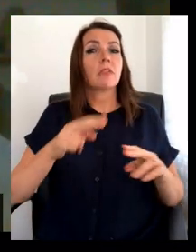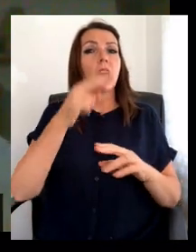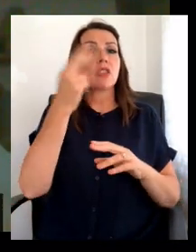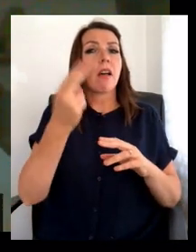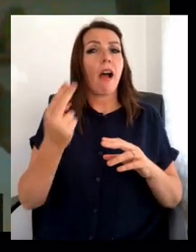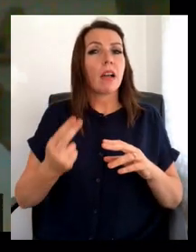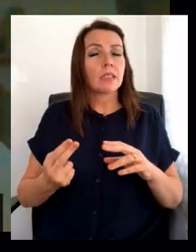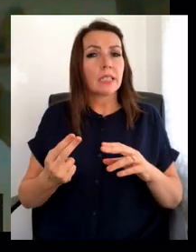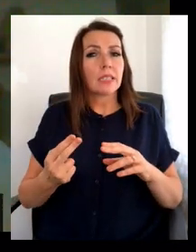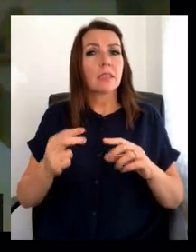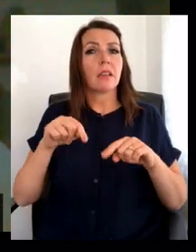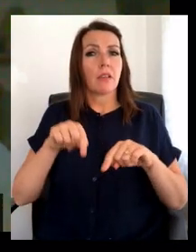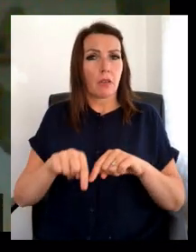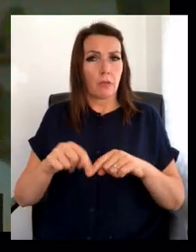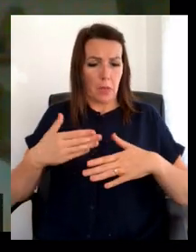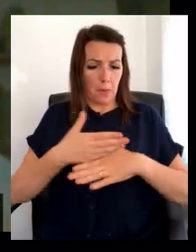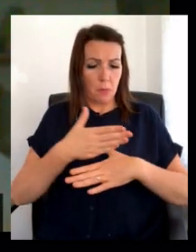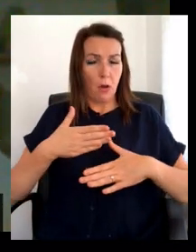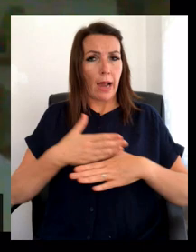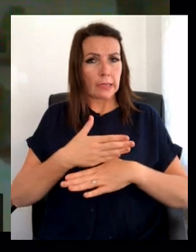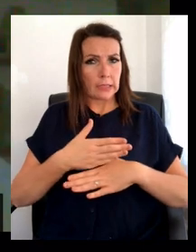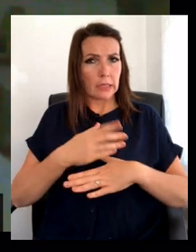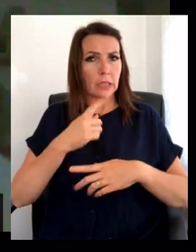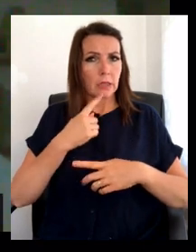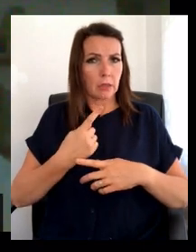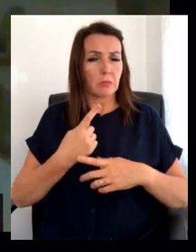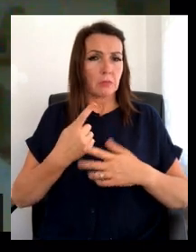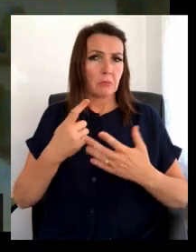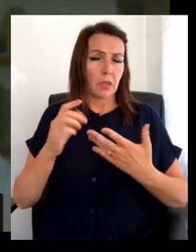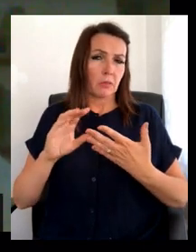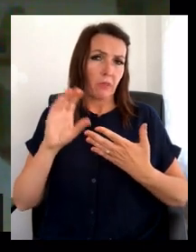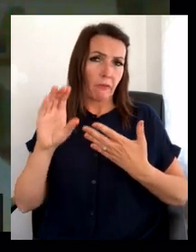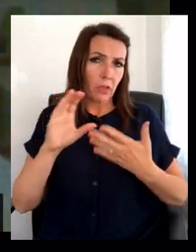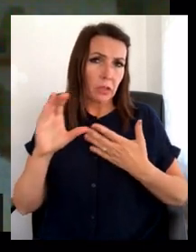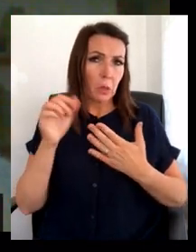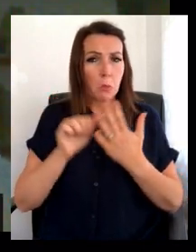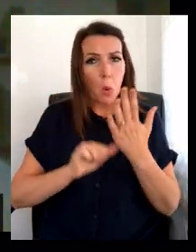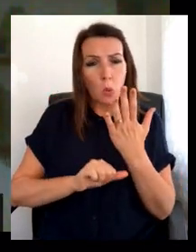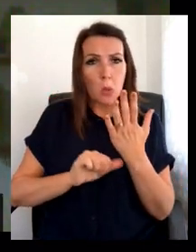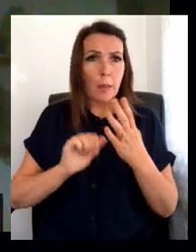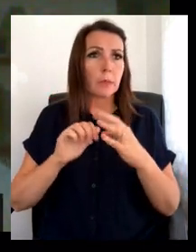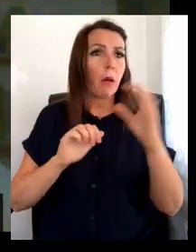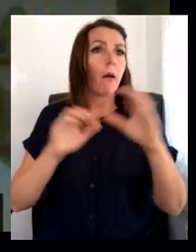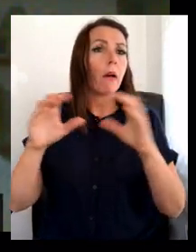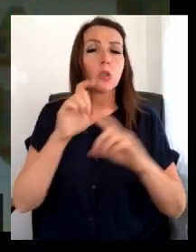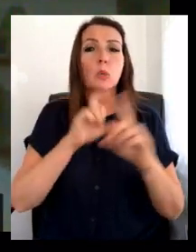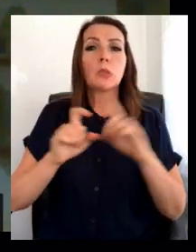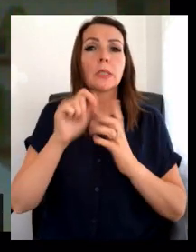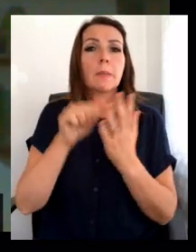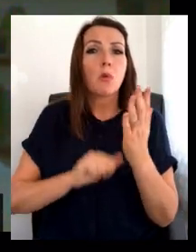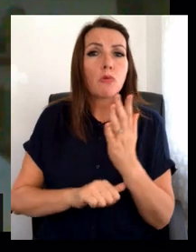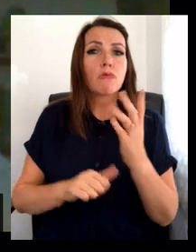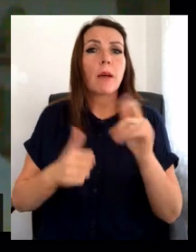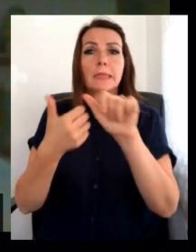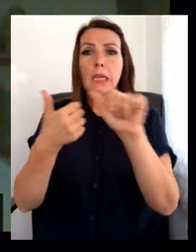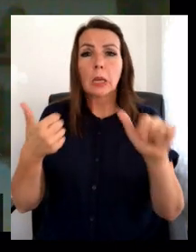their individual practice, would be funding programs, would be in funding community programs, companies that employ other